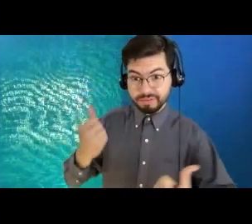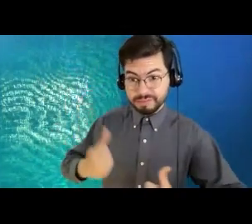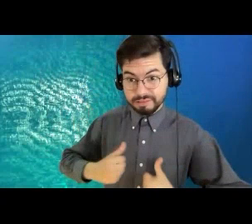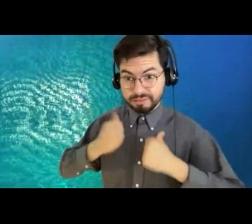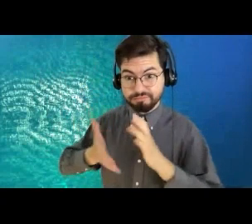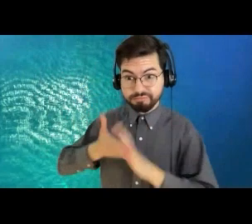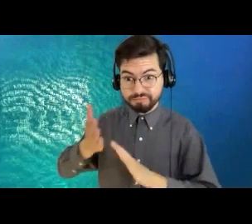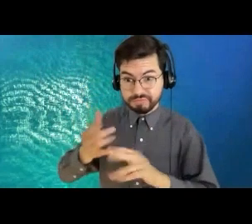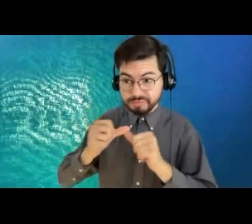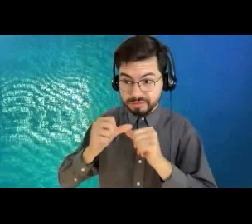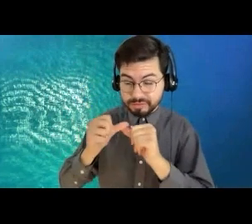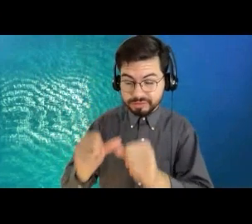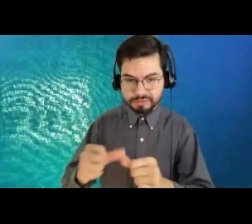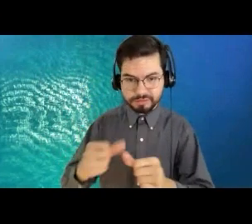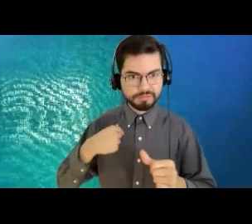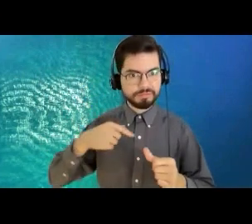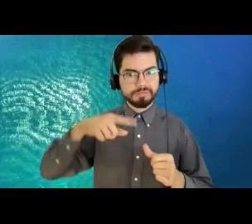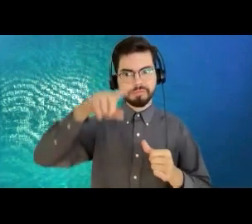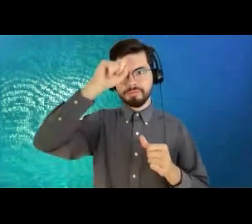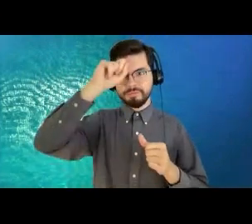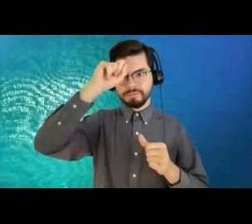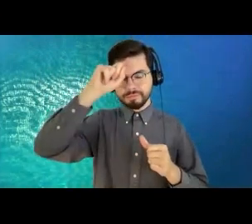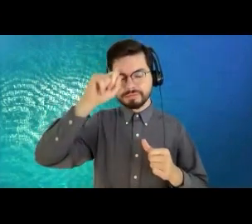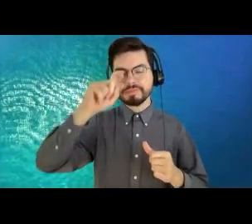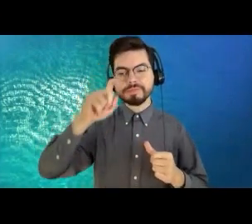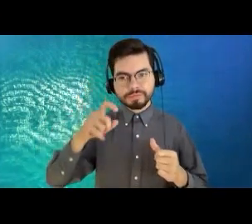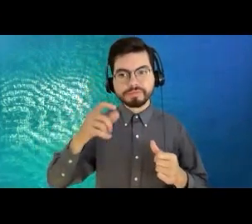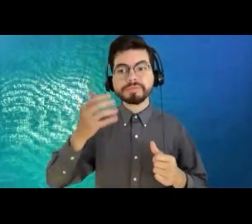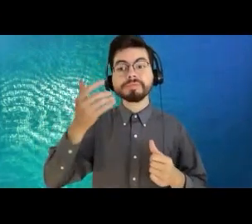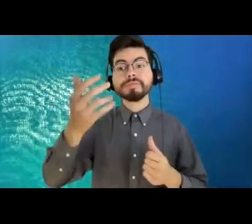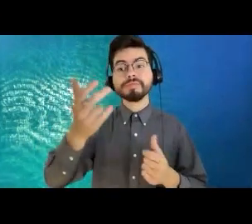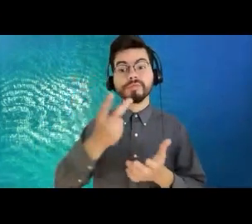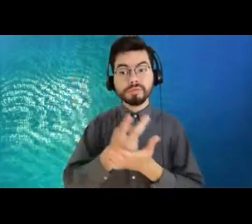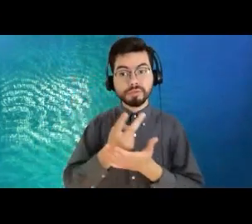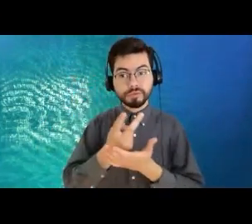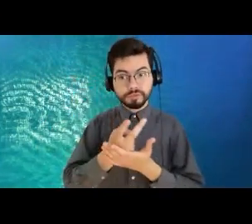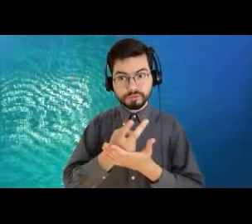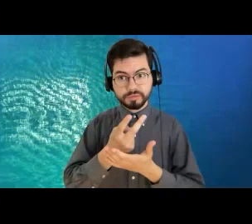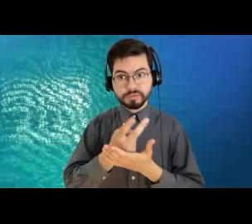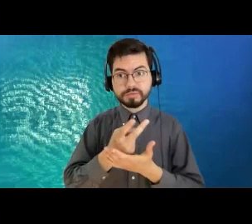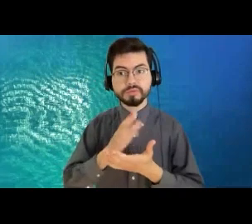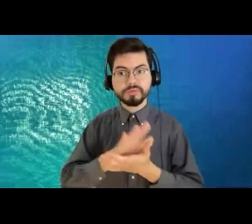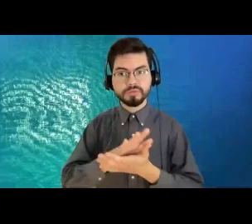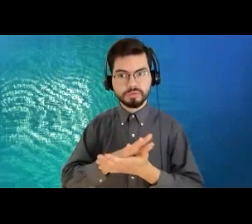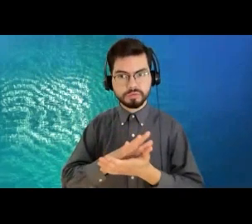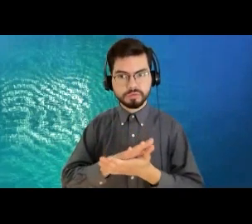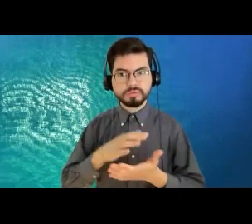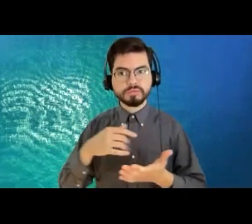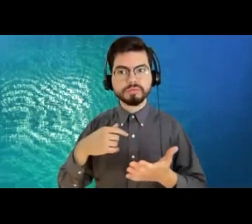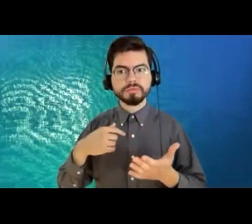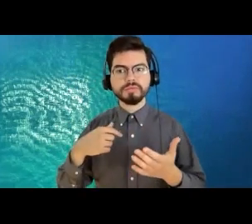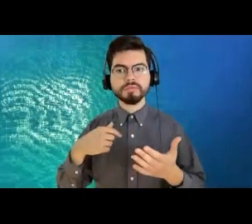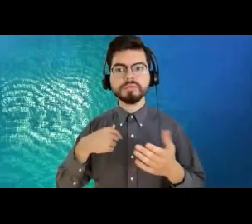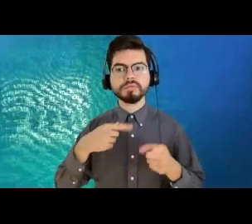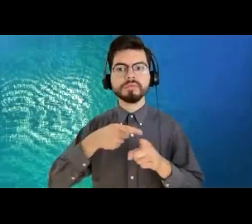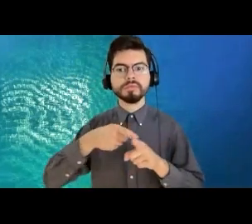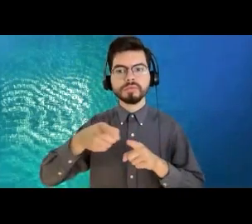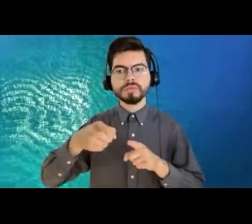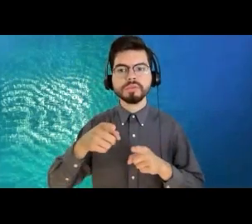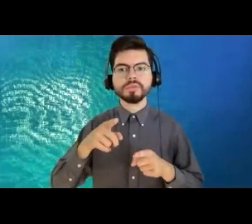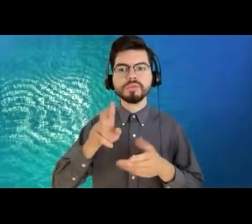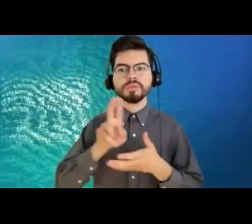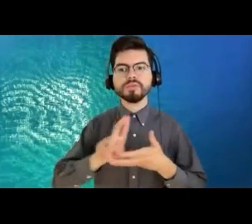years later, when I was in graduate school, I was specializing in physical geography at the University of Iowa. I